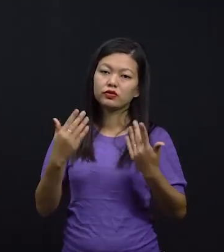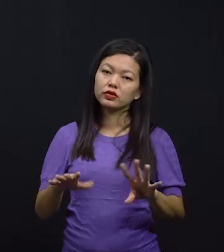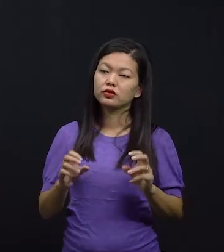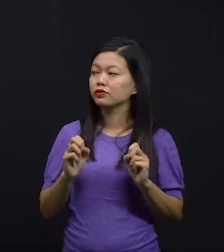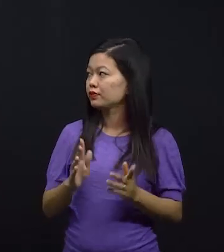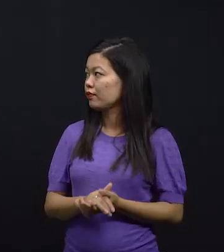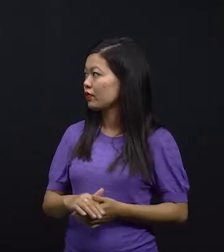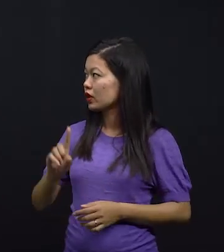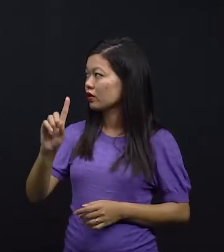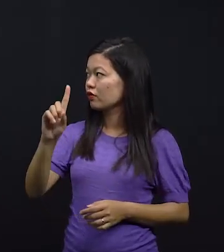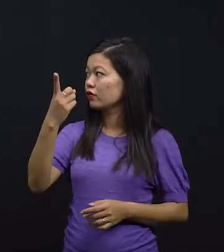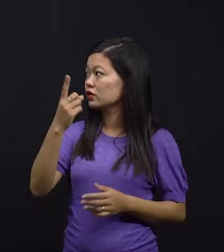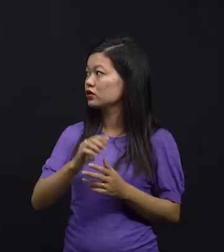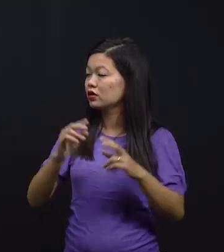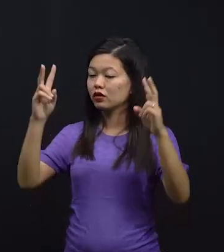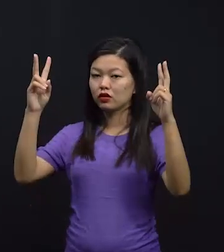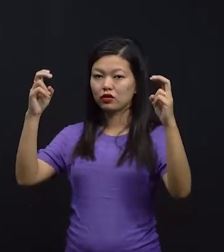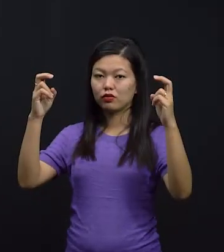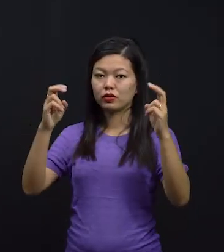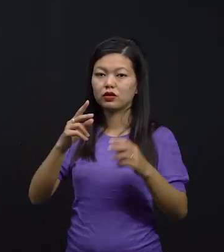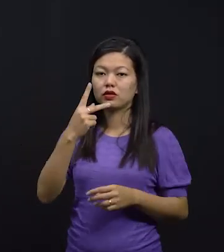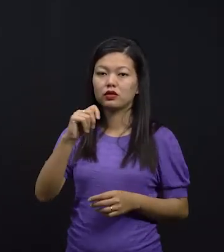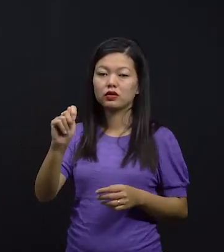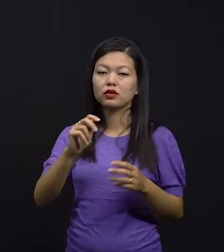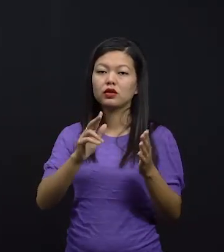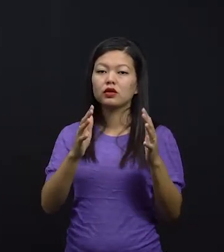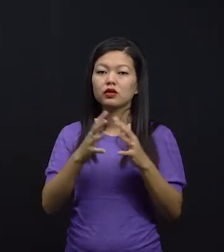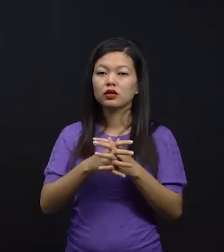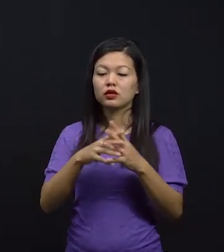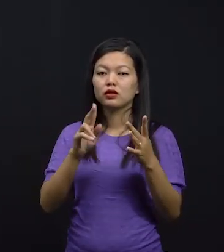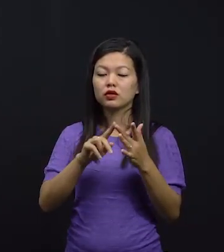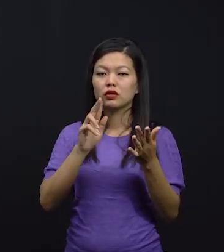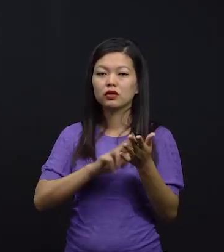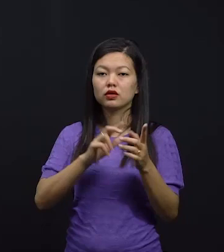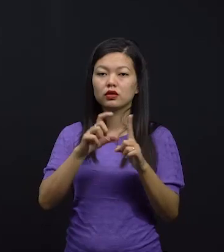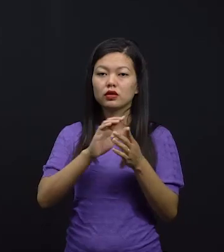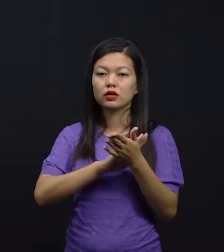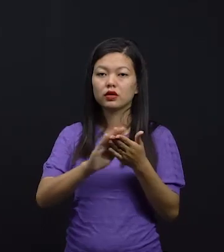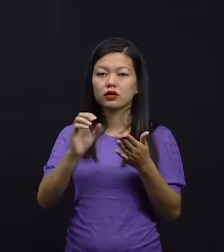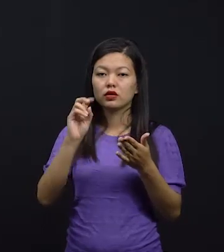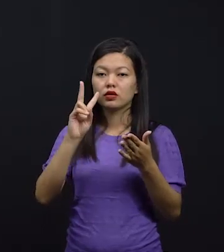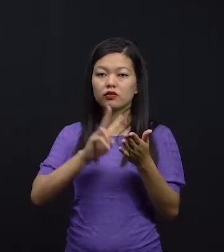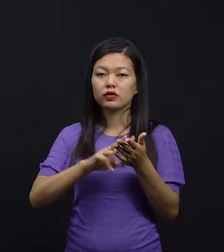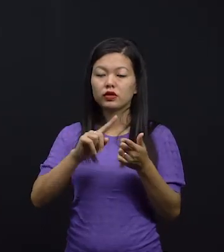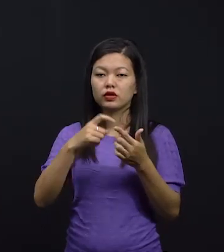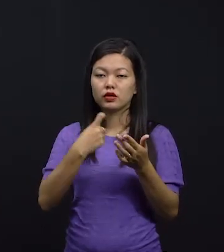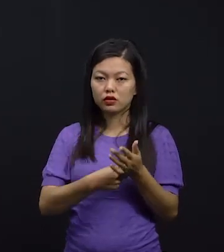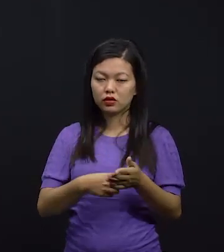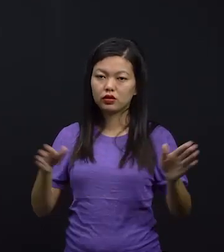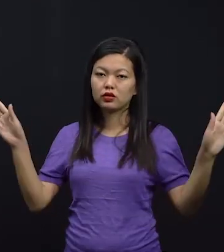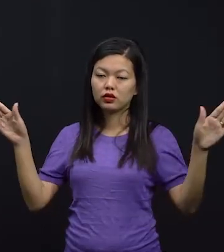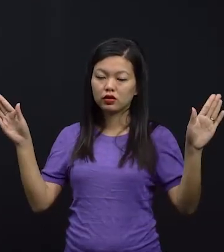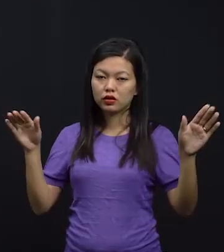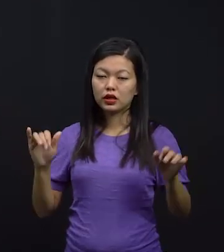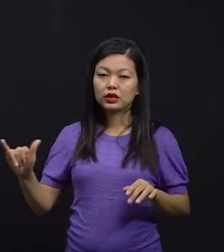The first thing that we discussed about is the wind hover. The wind hover, which is also a family of the falcon bird or the eagle